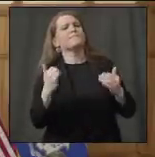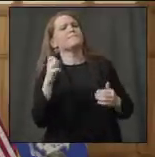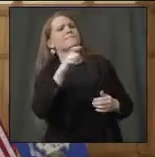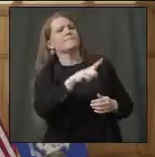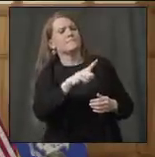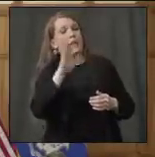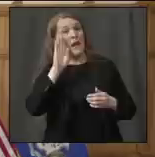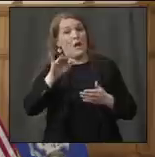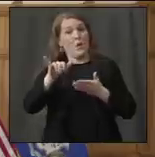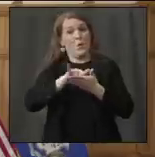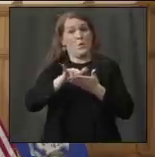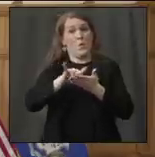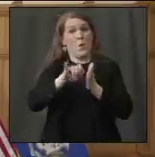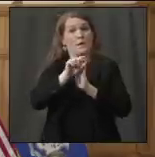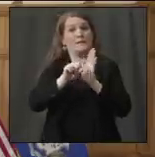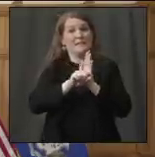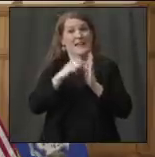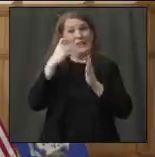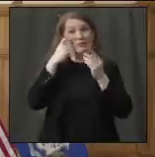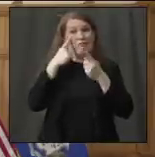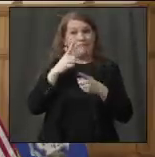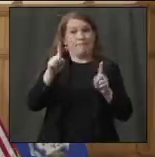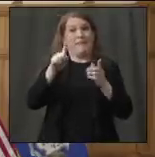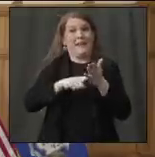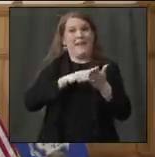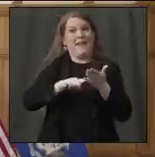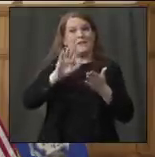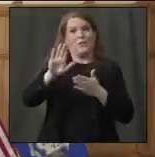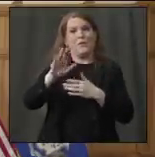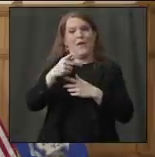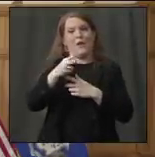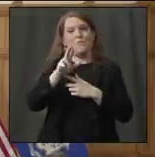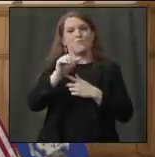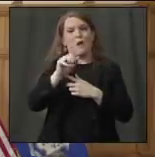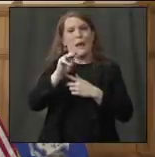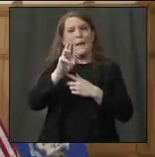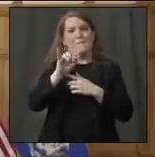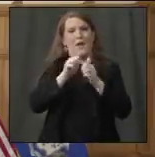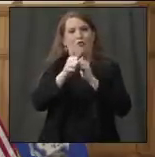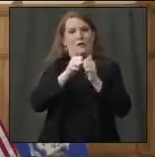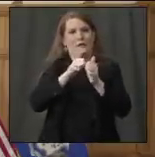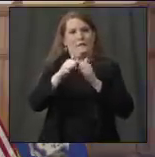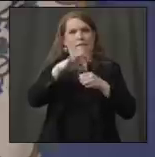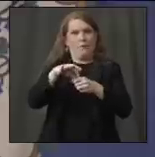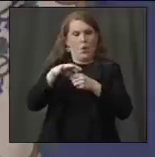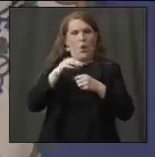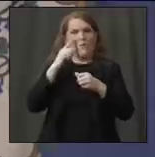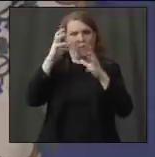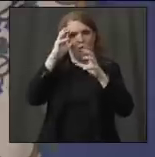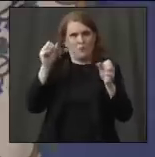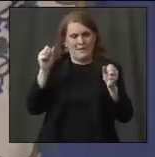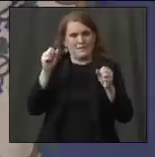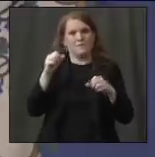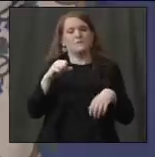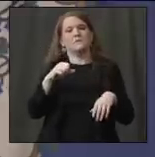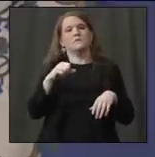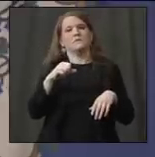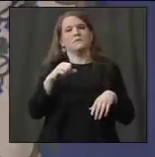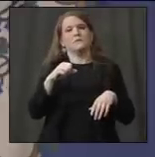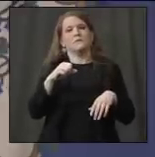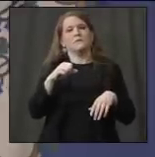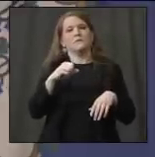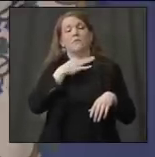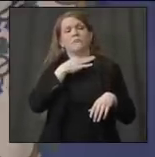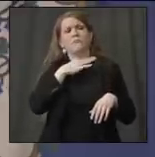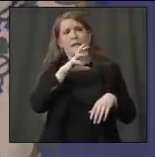today. What are your thoughts on Connecticut's? Well, we're still doing our primary in August. We're going to do it alongside